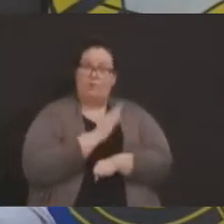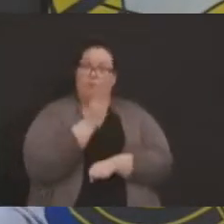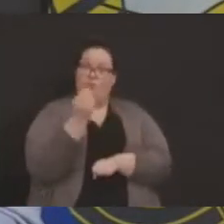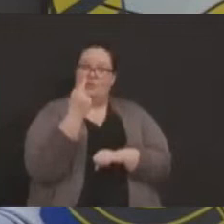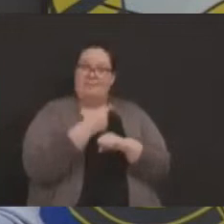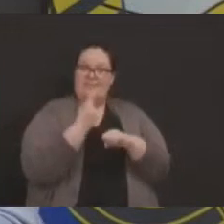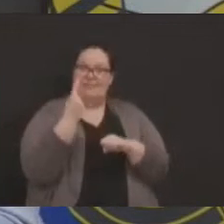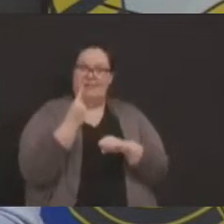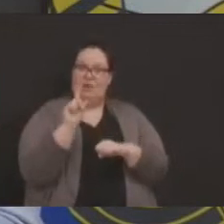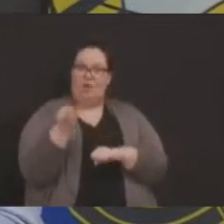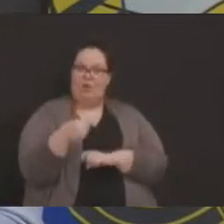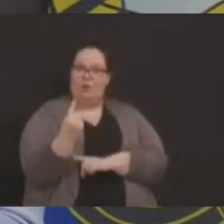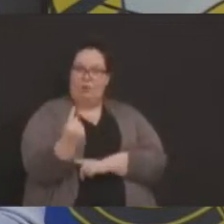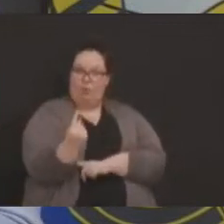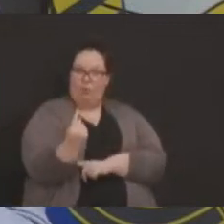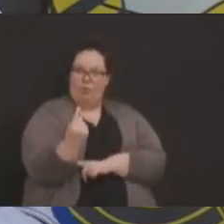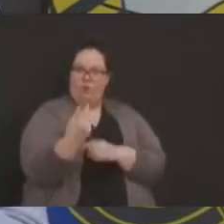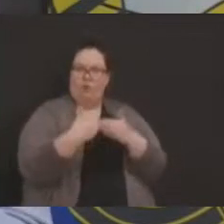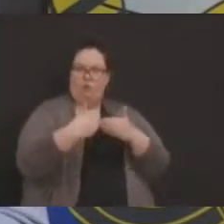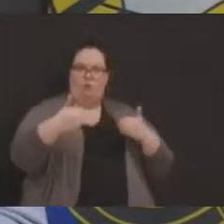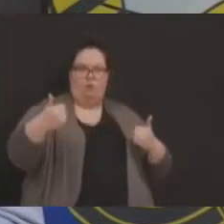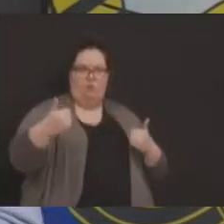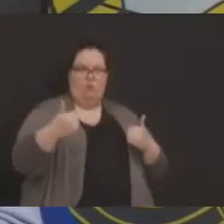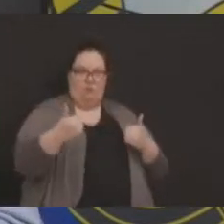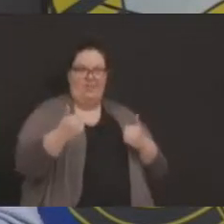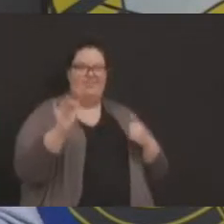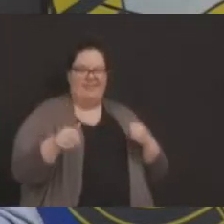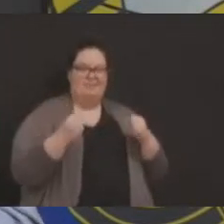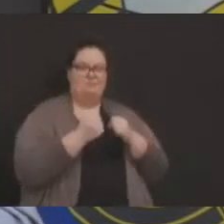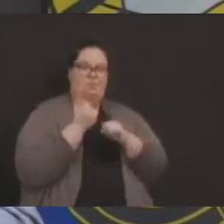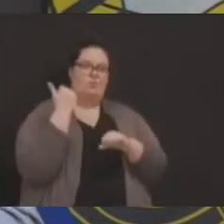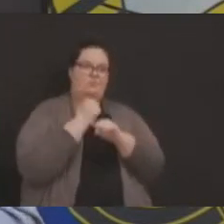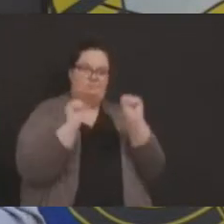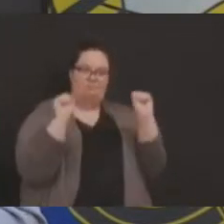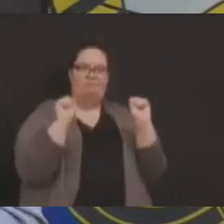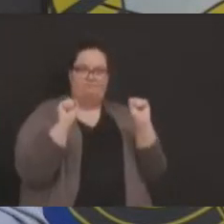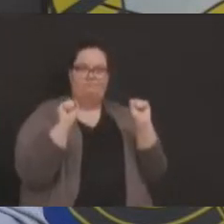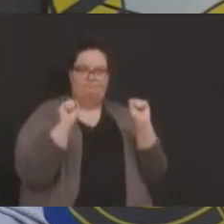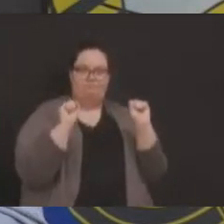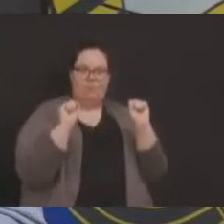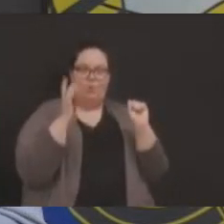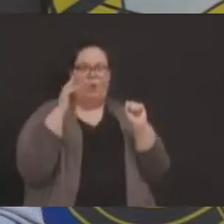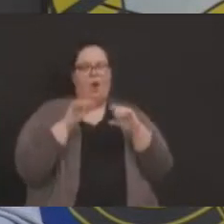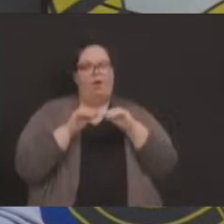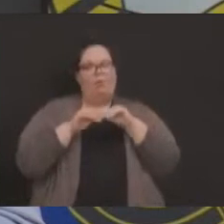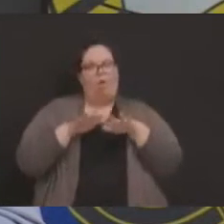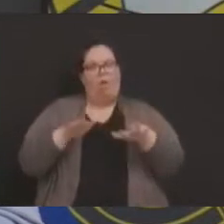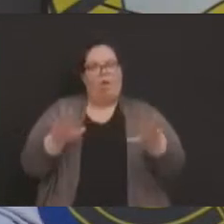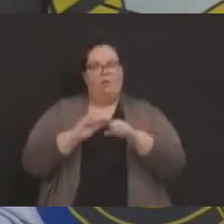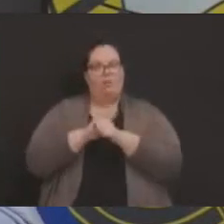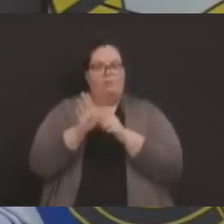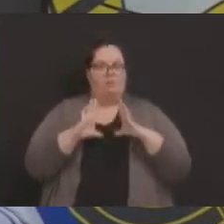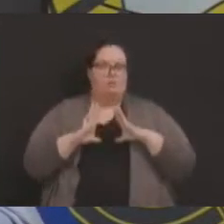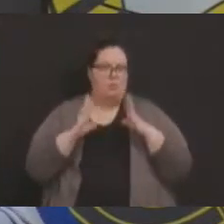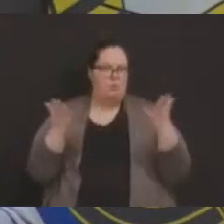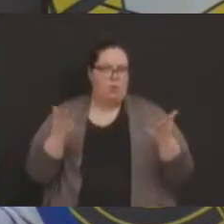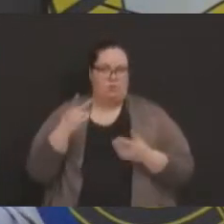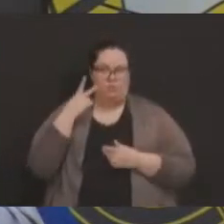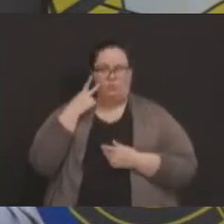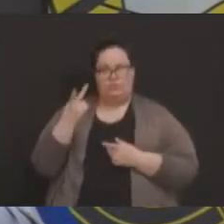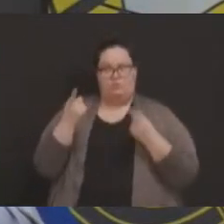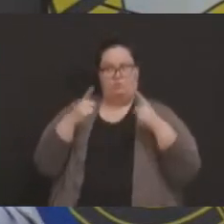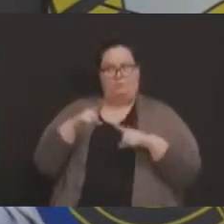saw that this past summer with all of our temporary foreign workers and our international students who all self-isolated by